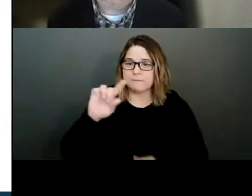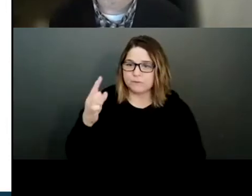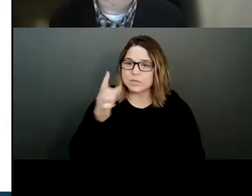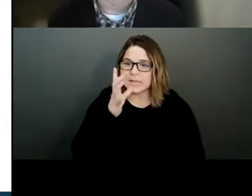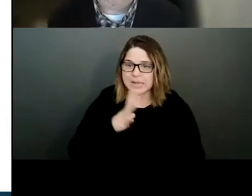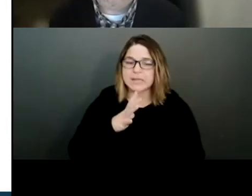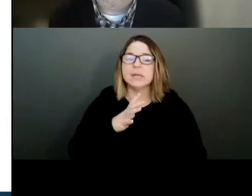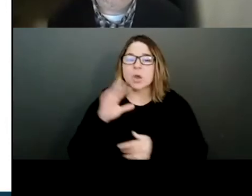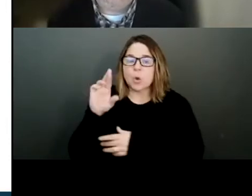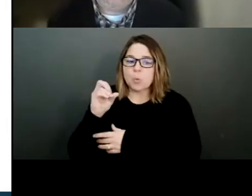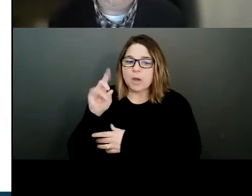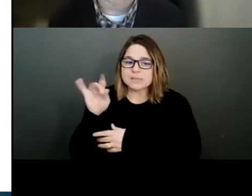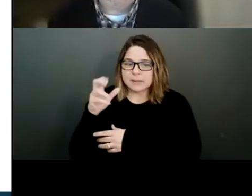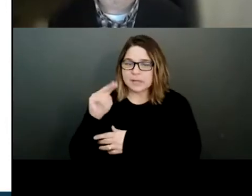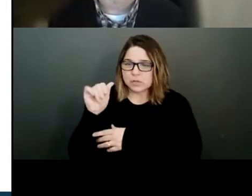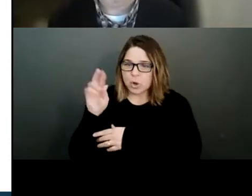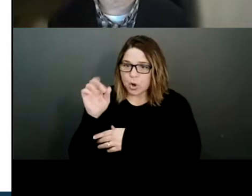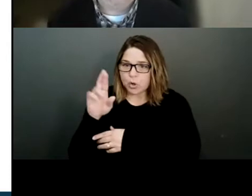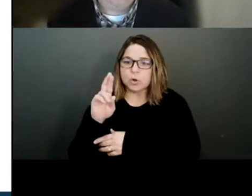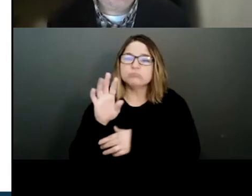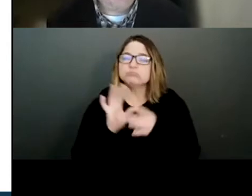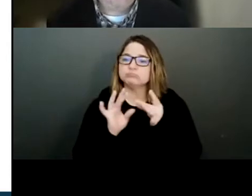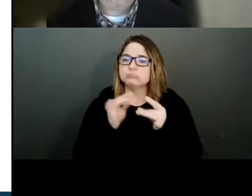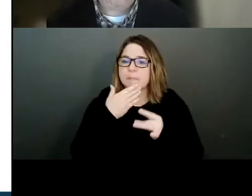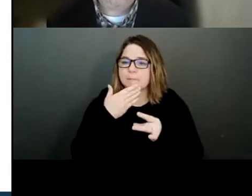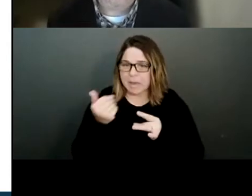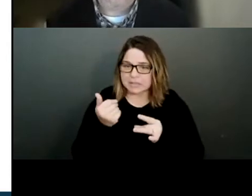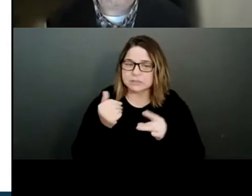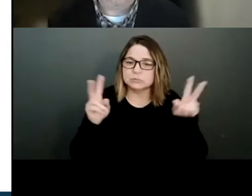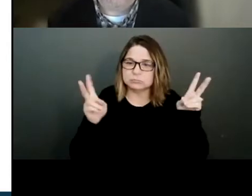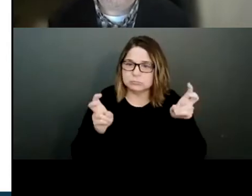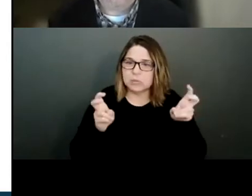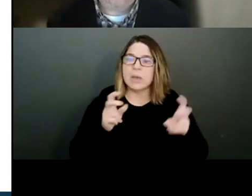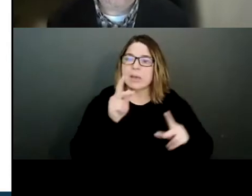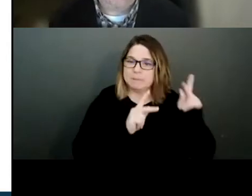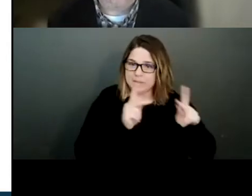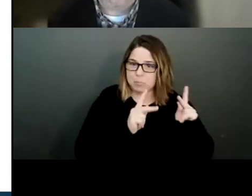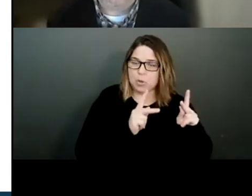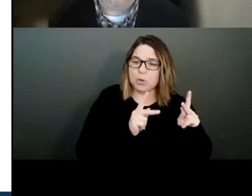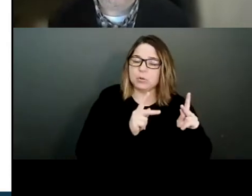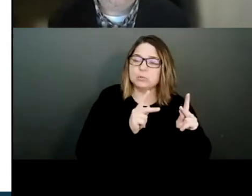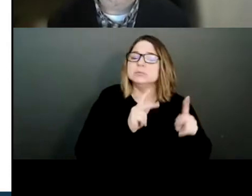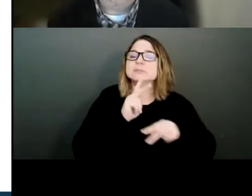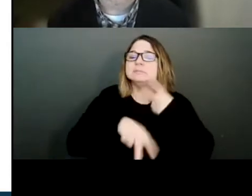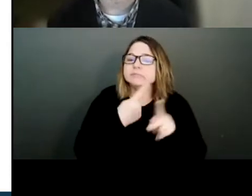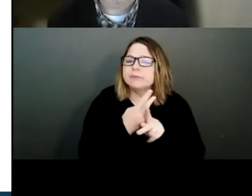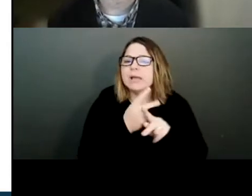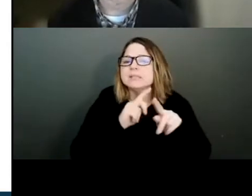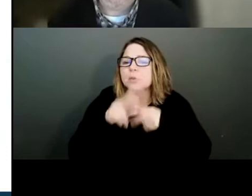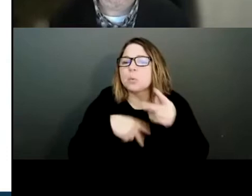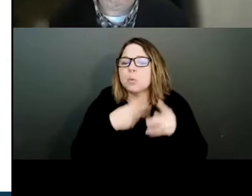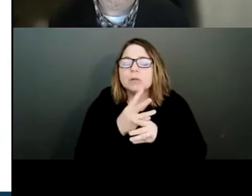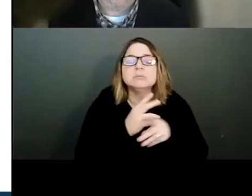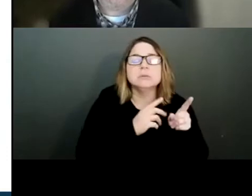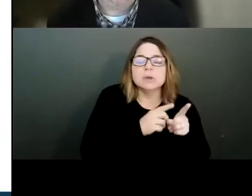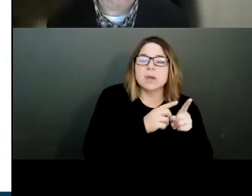kinds of people in the world: those who have been caregivers, those who are currently caregivers, those who will